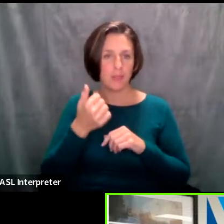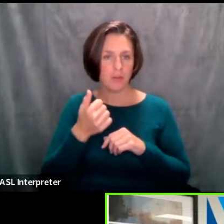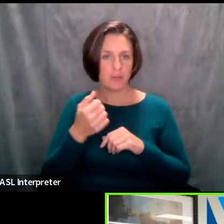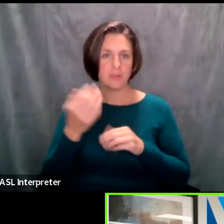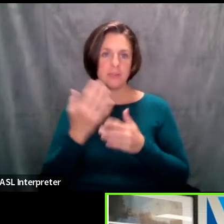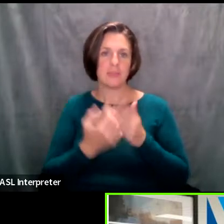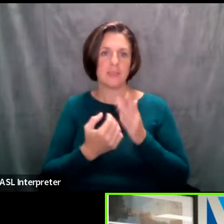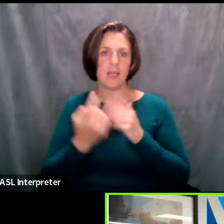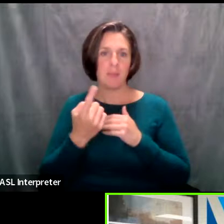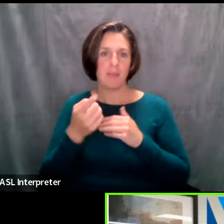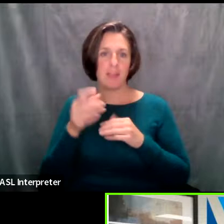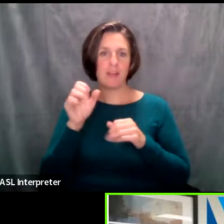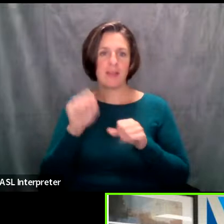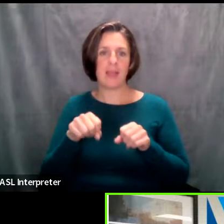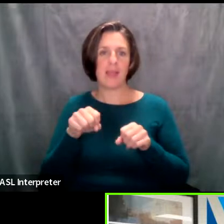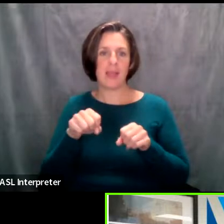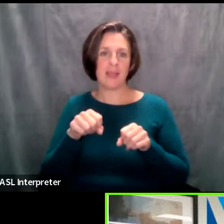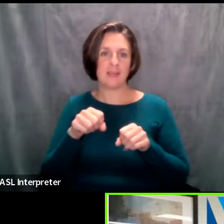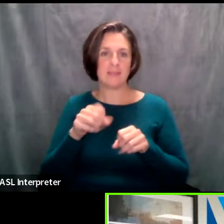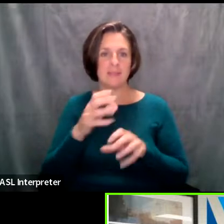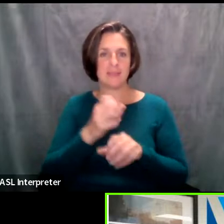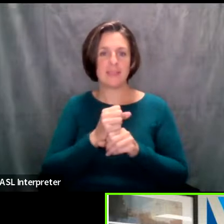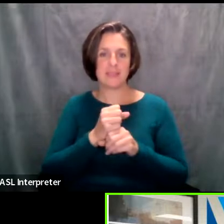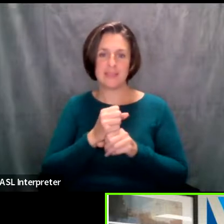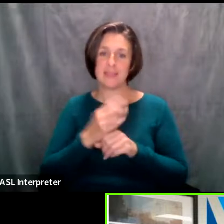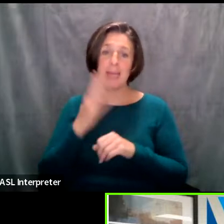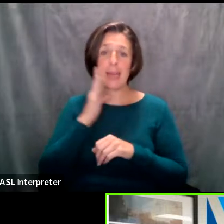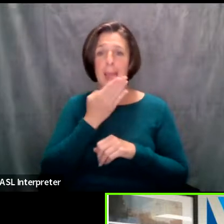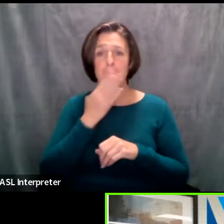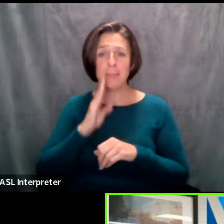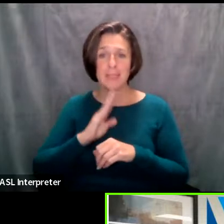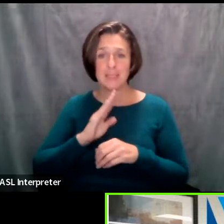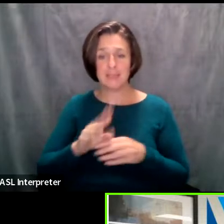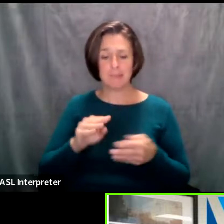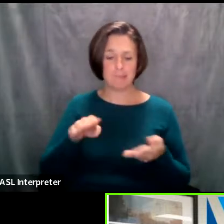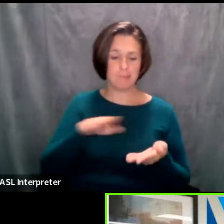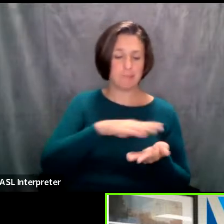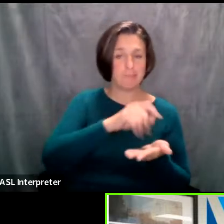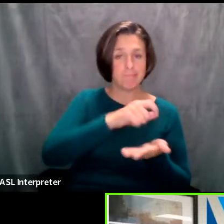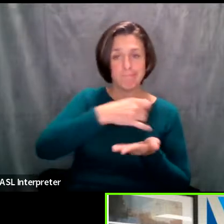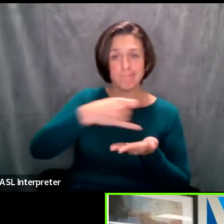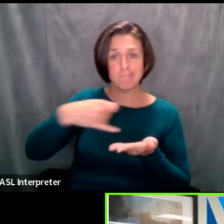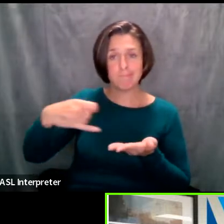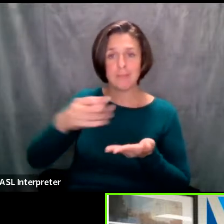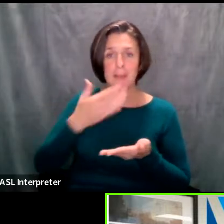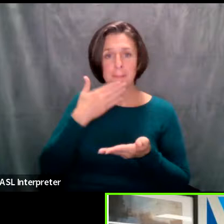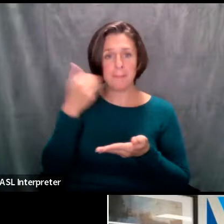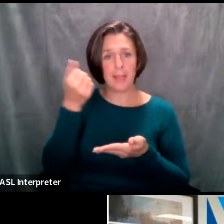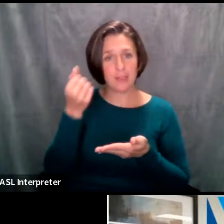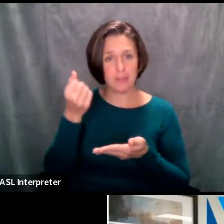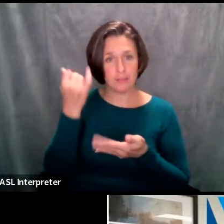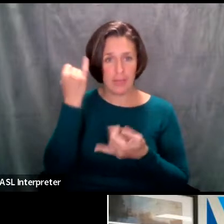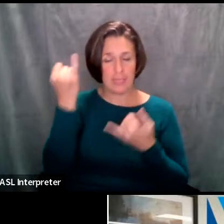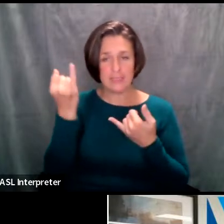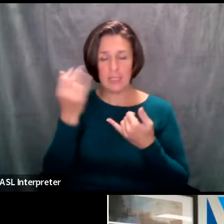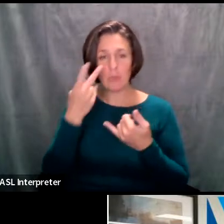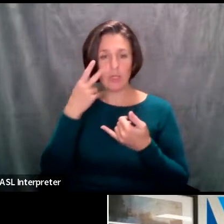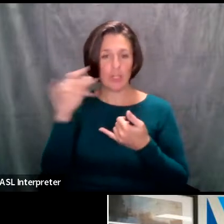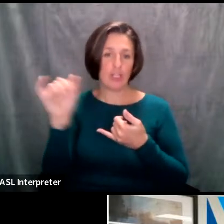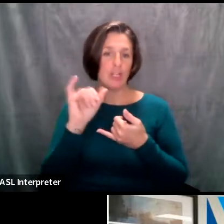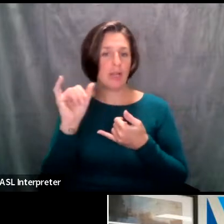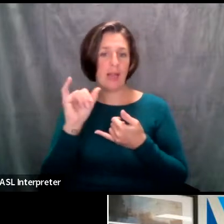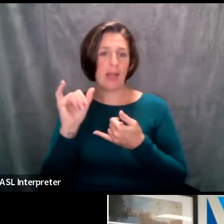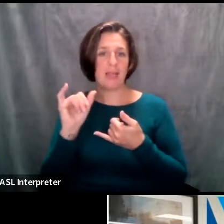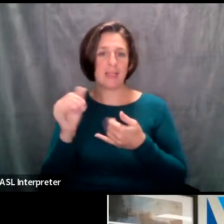can take a napkin and kind of give us maybe a better idea of what it might For a look like field without trip? spending a